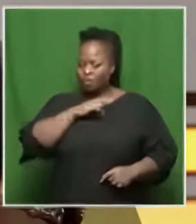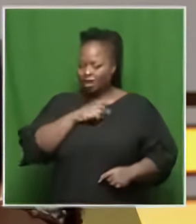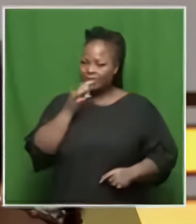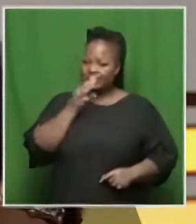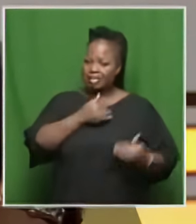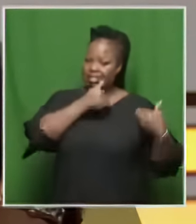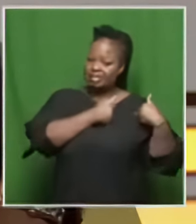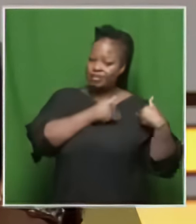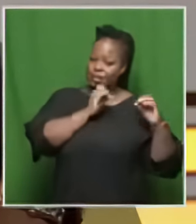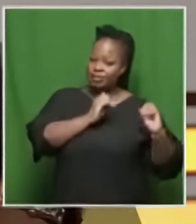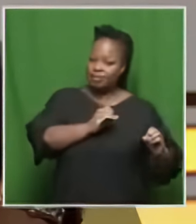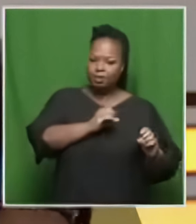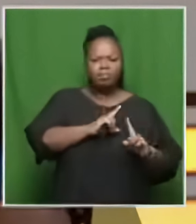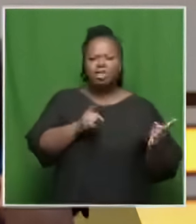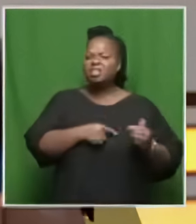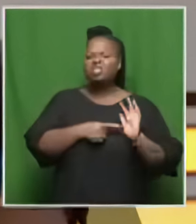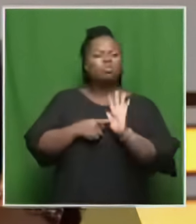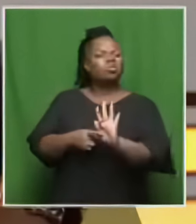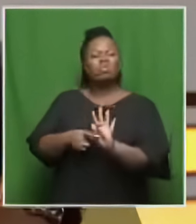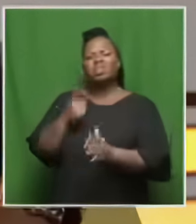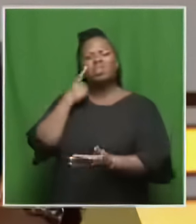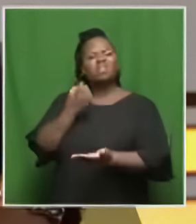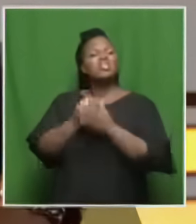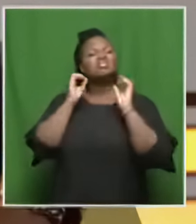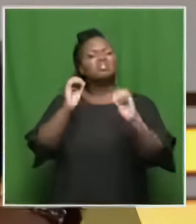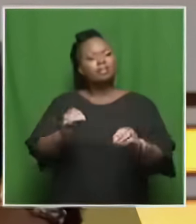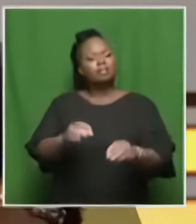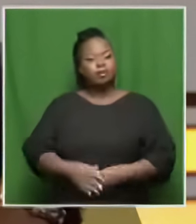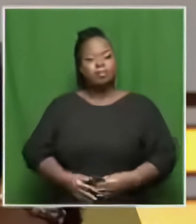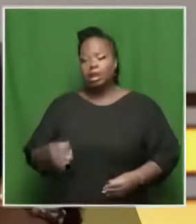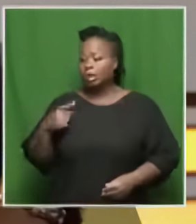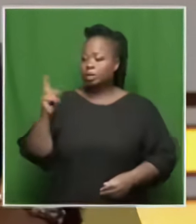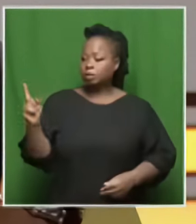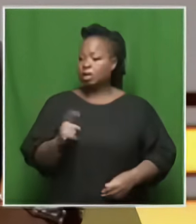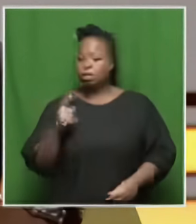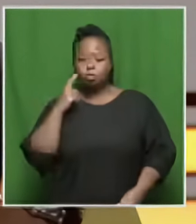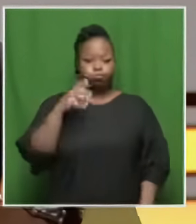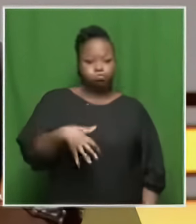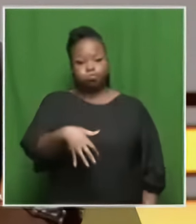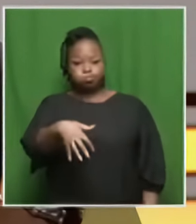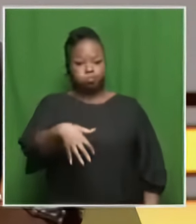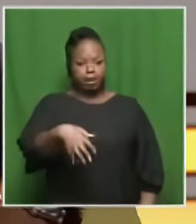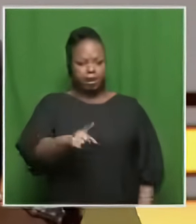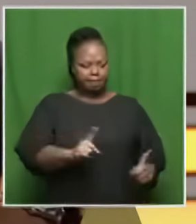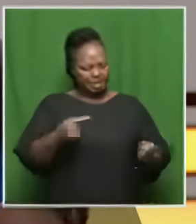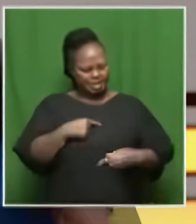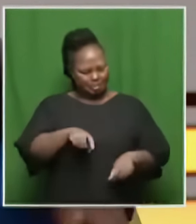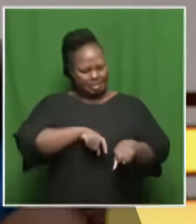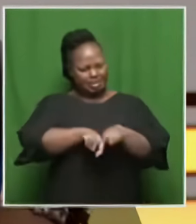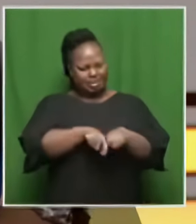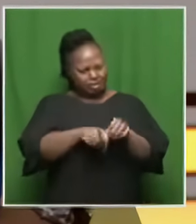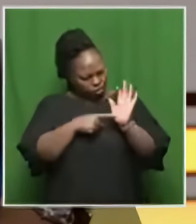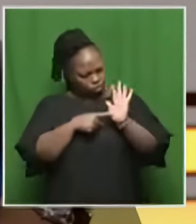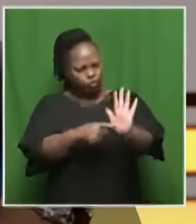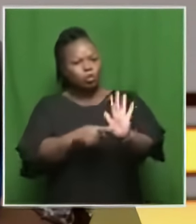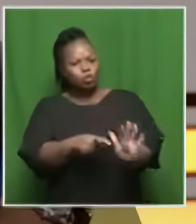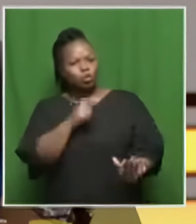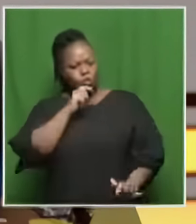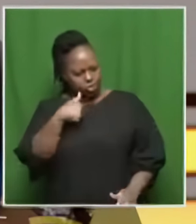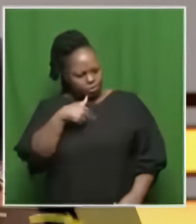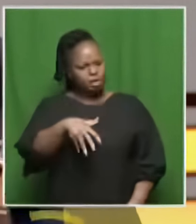threat, but they don't produce anything. I can just come to you and say, I'm pregnant without pregnancy test. I must be able to demonstrate